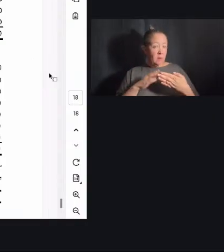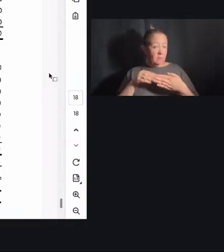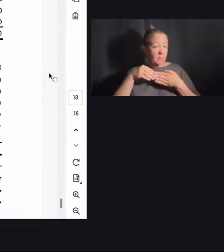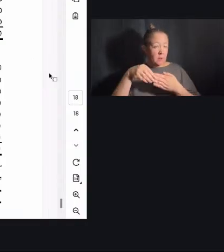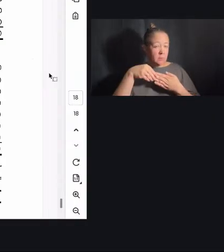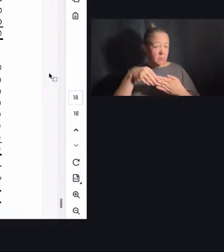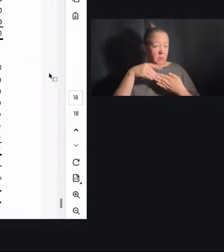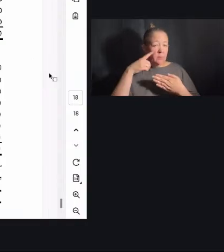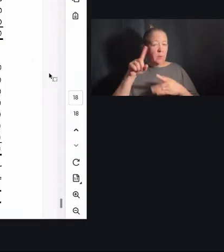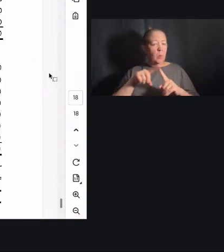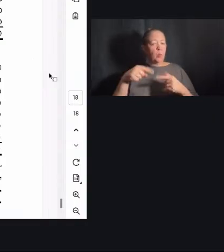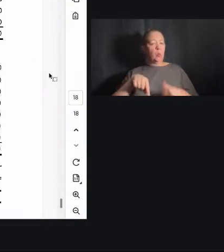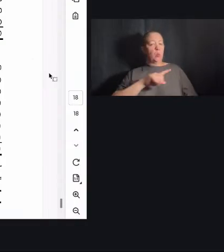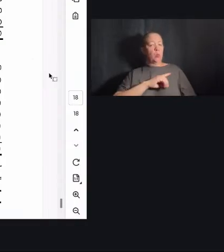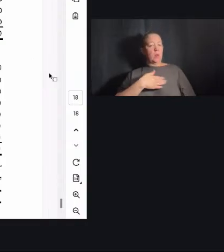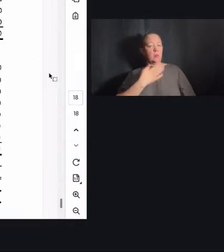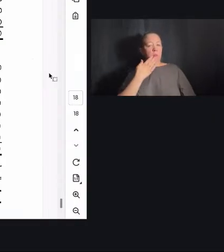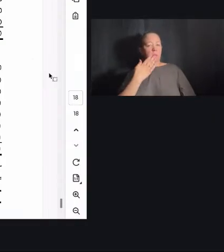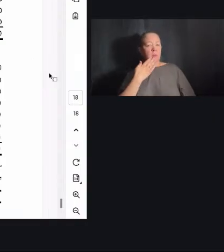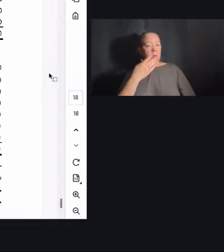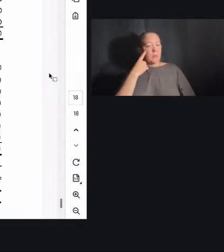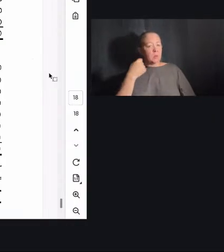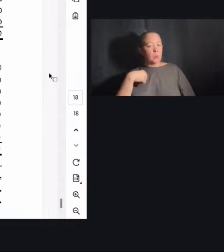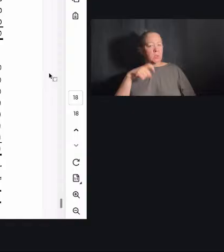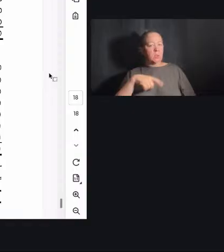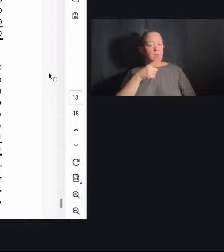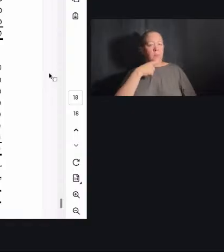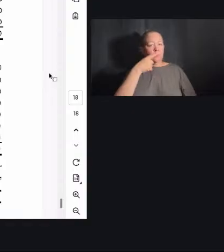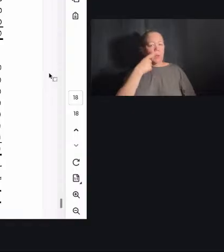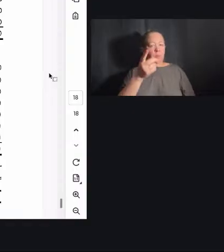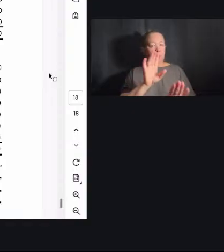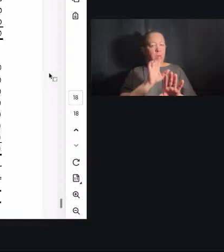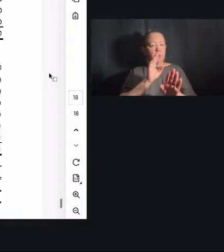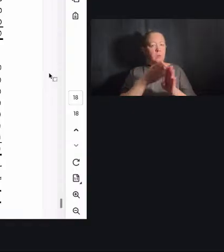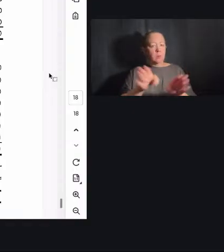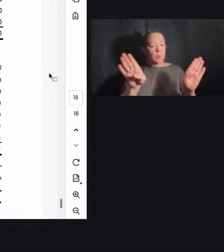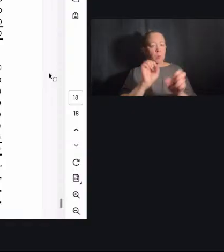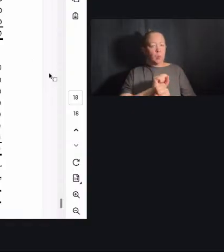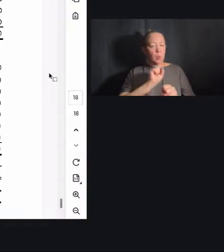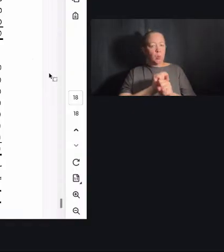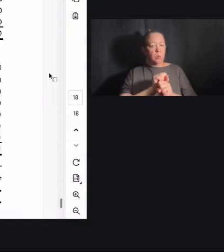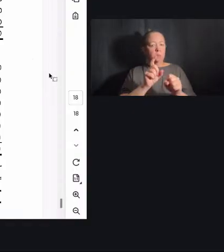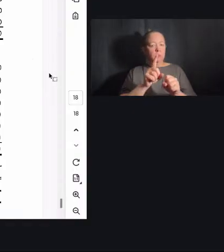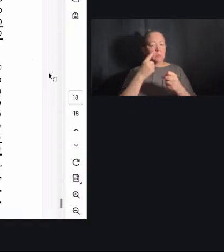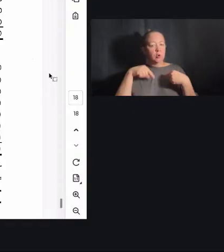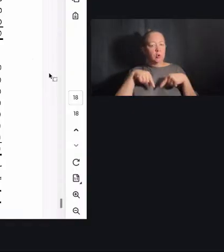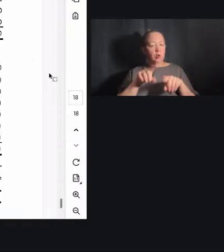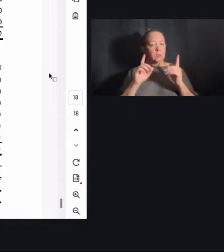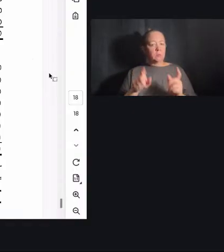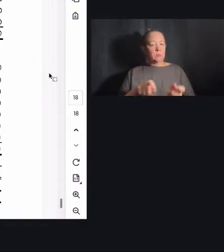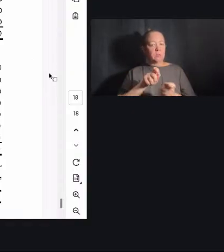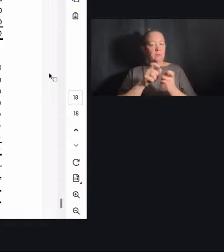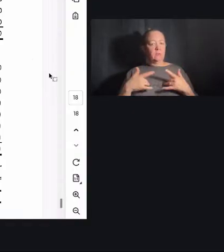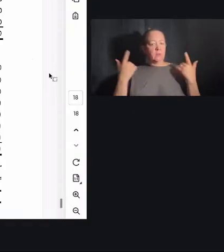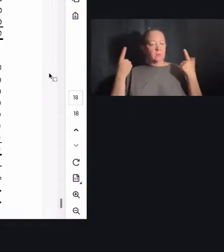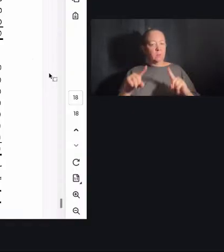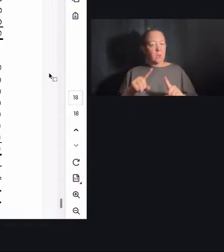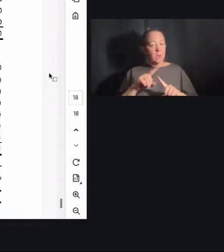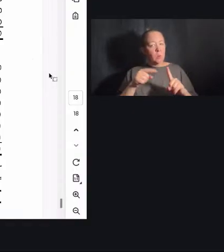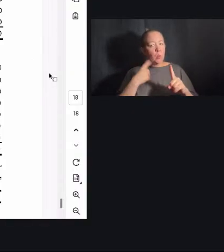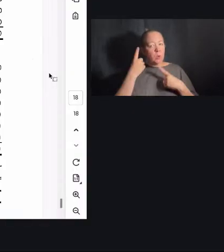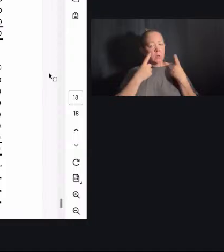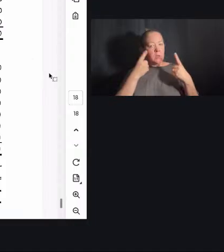that, because we need the Public Works doing those particular events for that. But is there any avenues or wiggle room regarding that to lower the budget